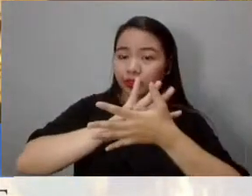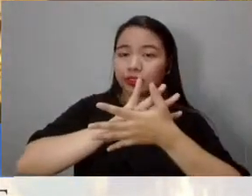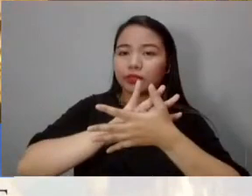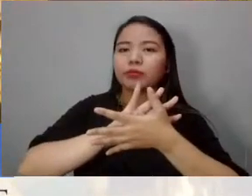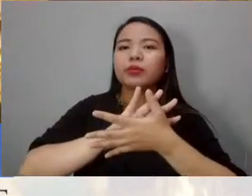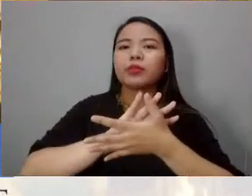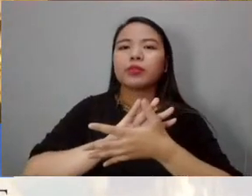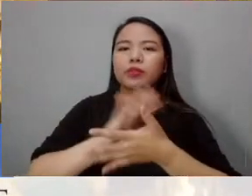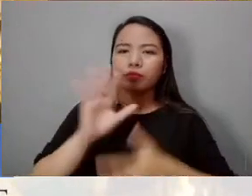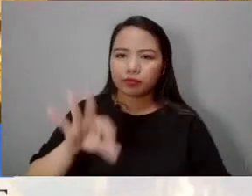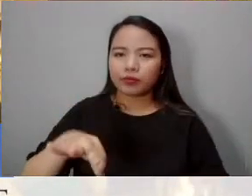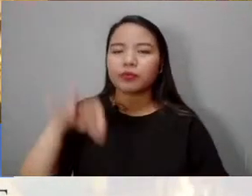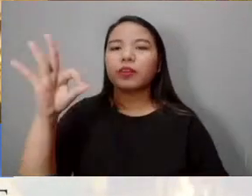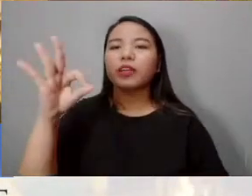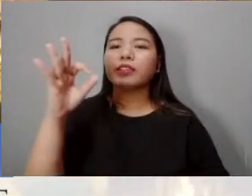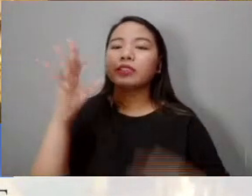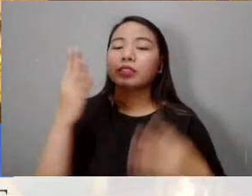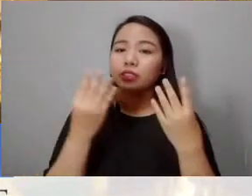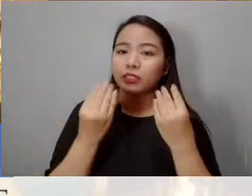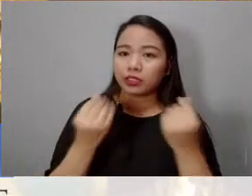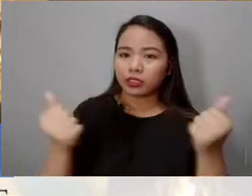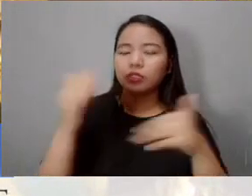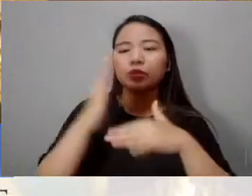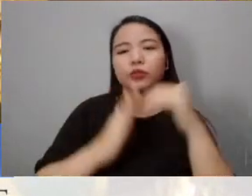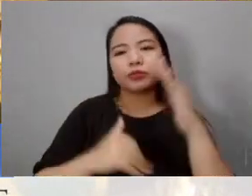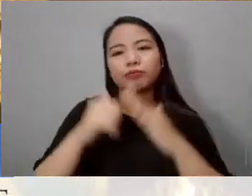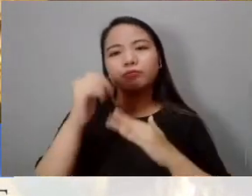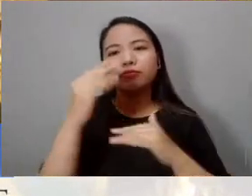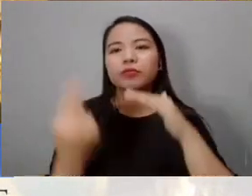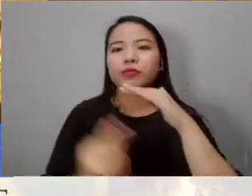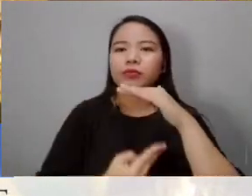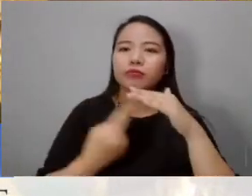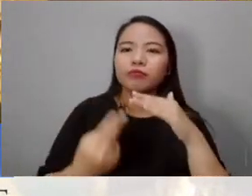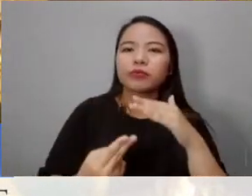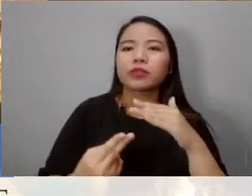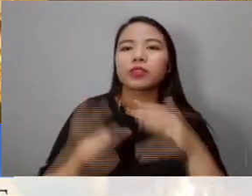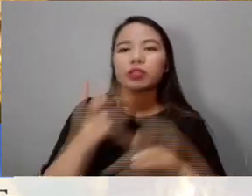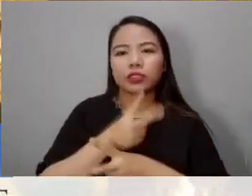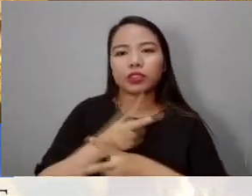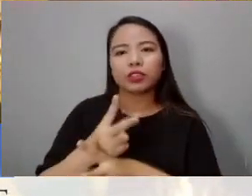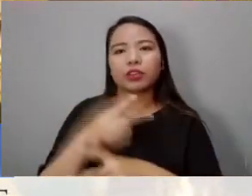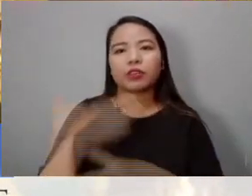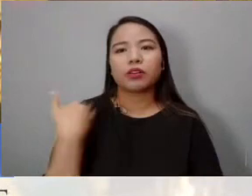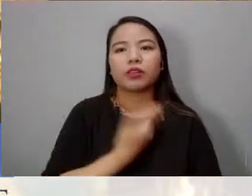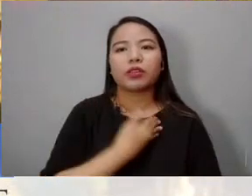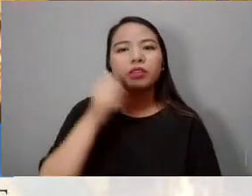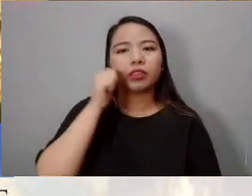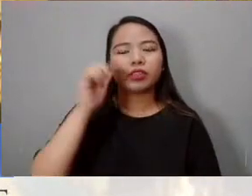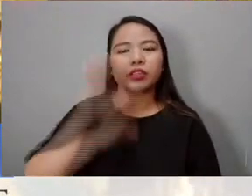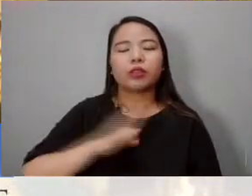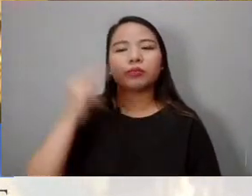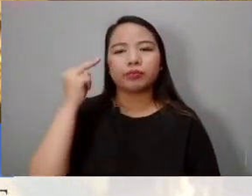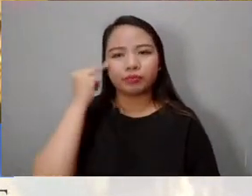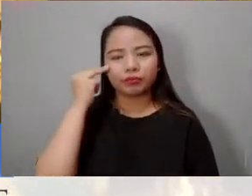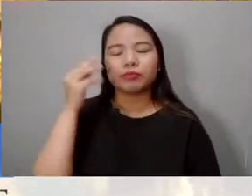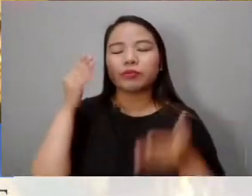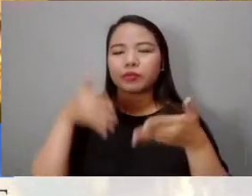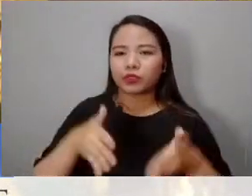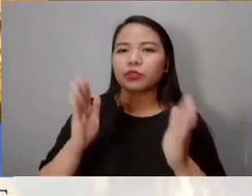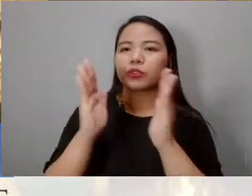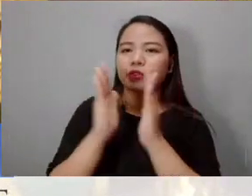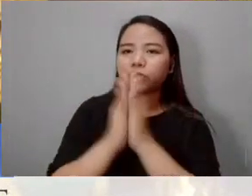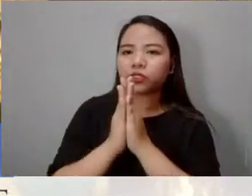and consolation under the mantle of Our Lady of Montserrat. Let us pray to